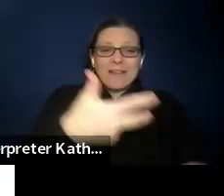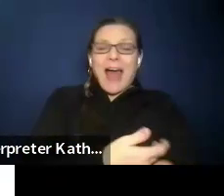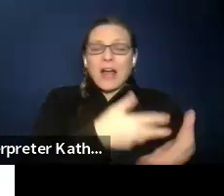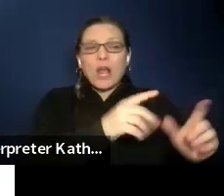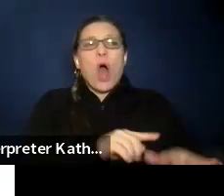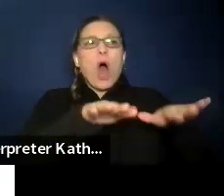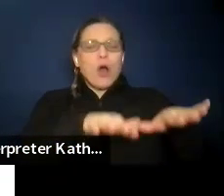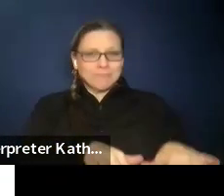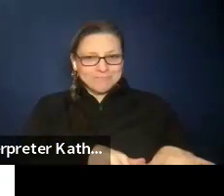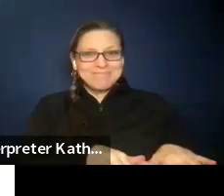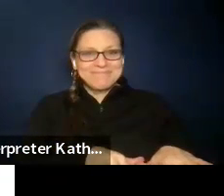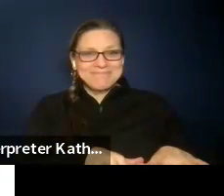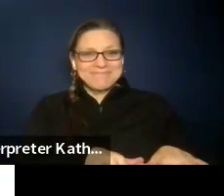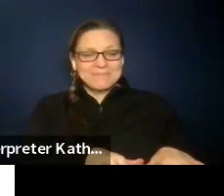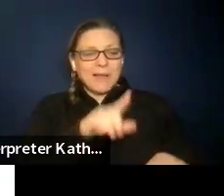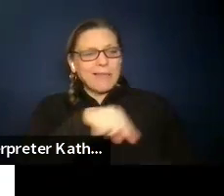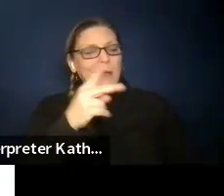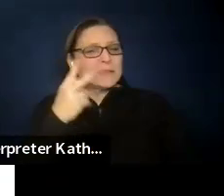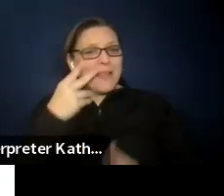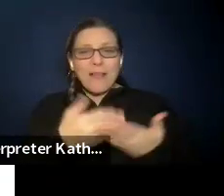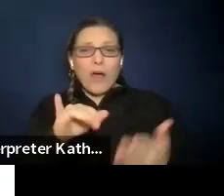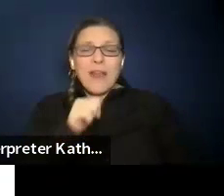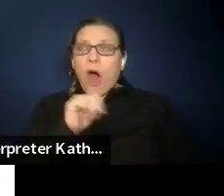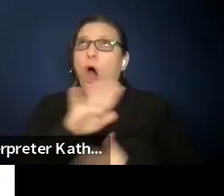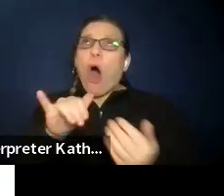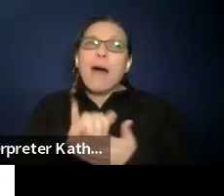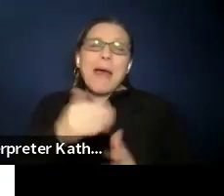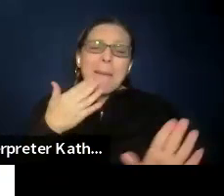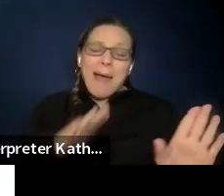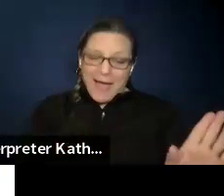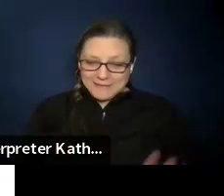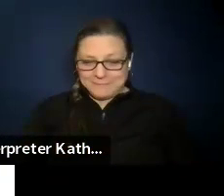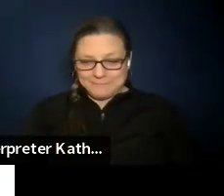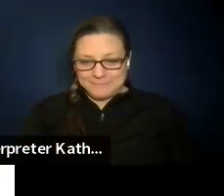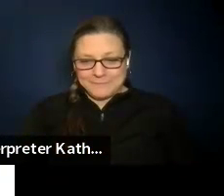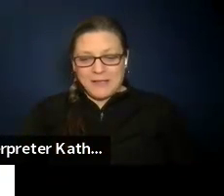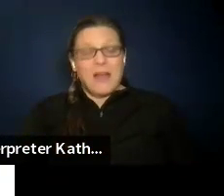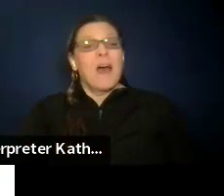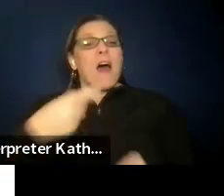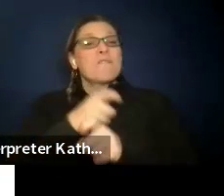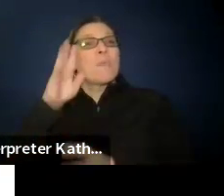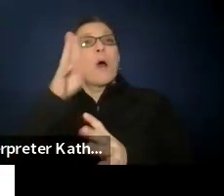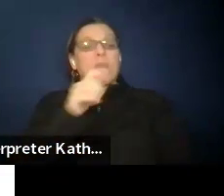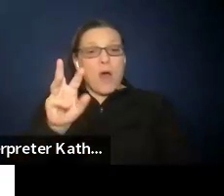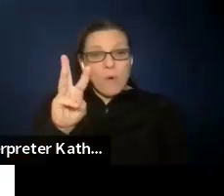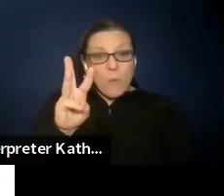their nerves and see that things aren't all that bad. From the creator of Witch and